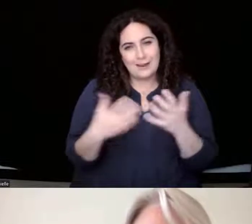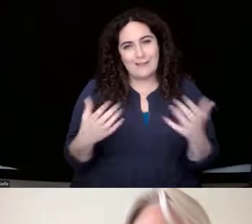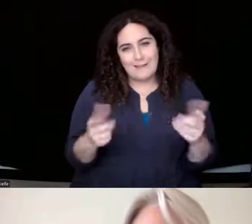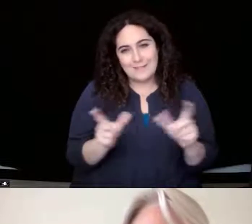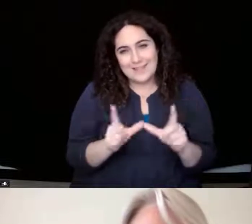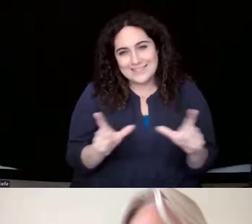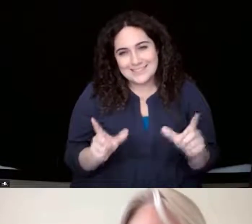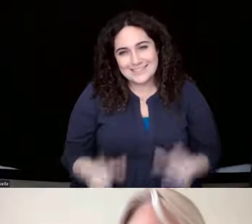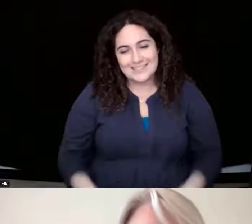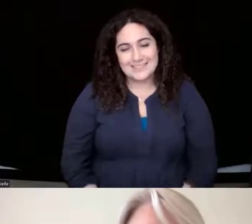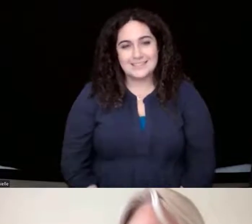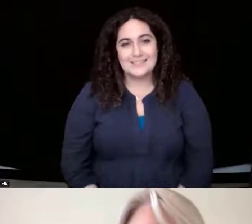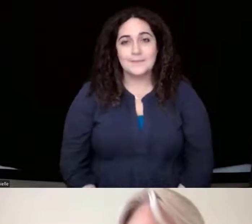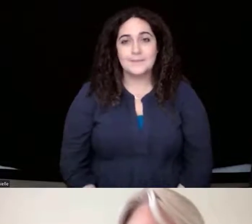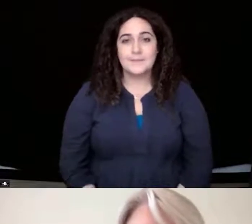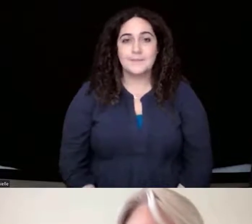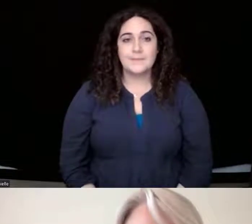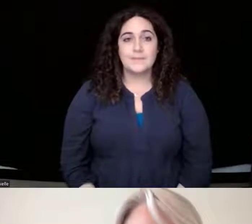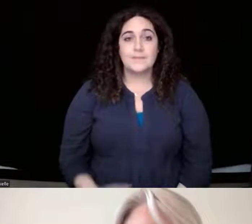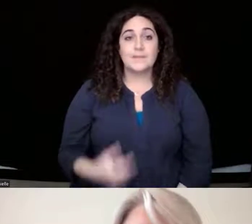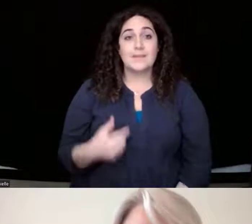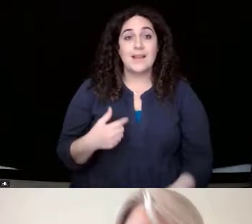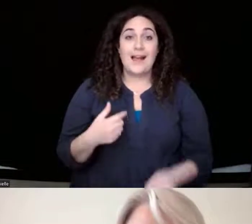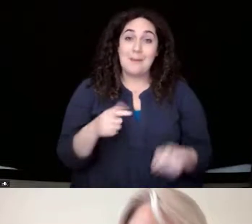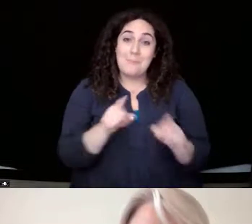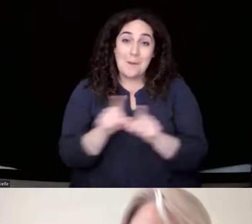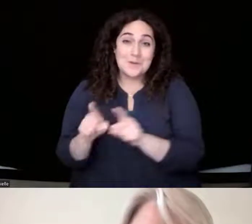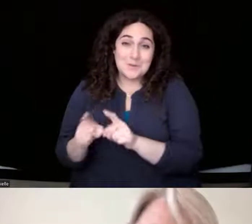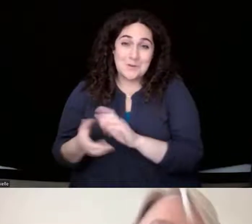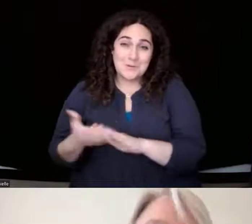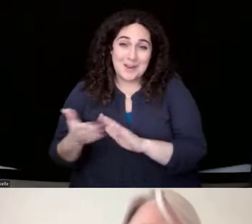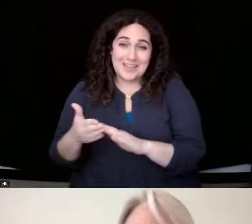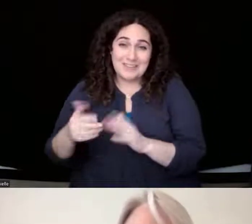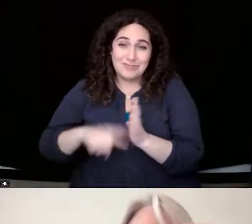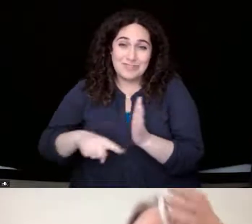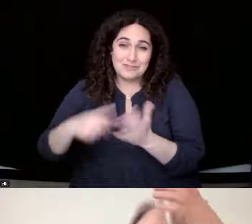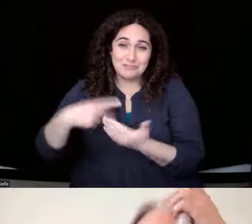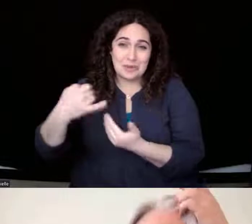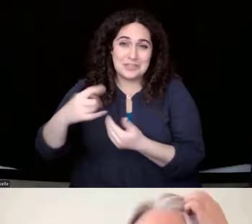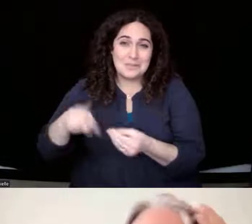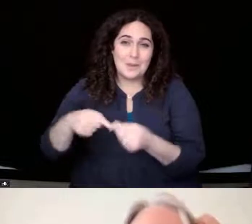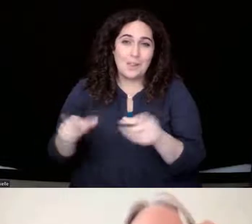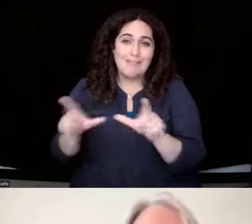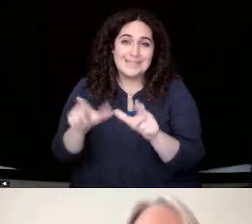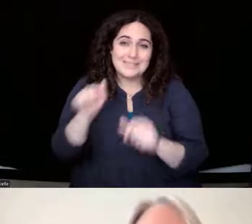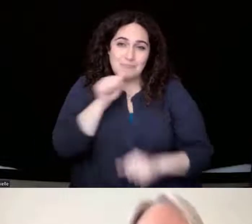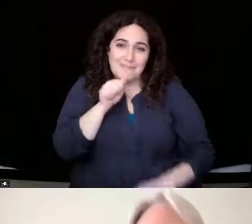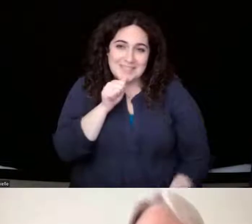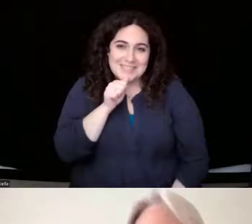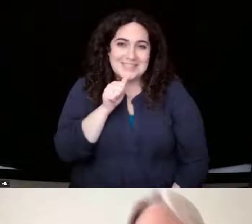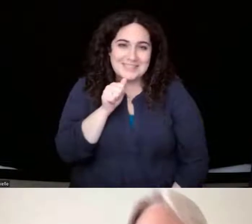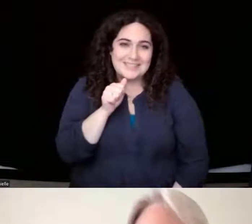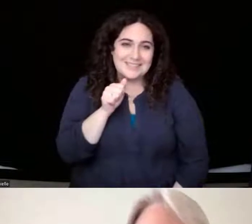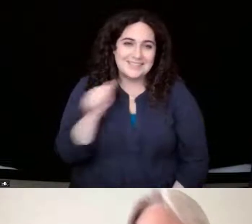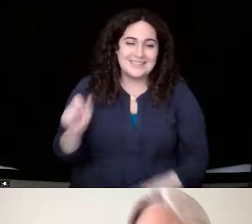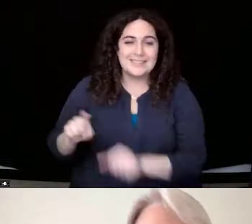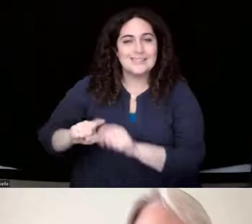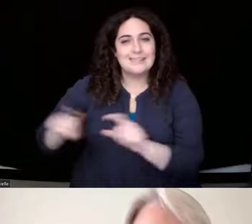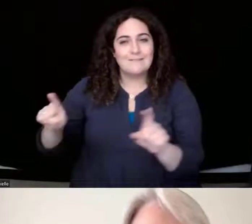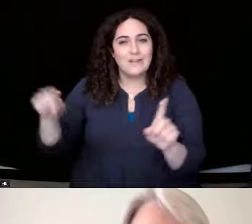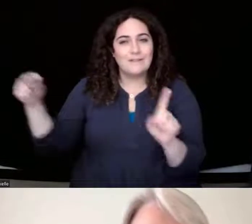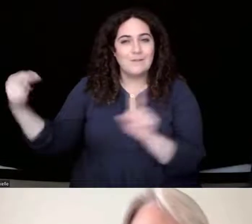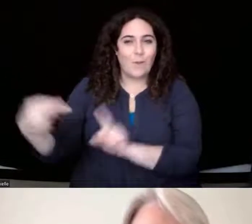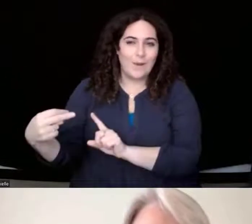because I'm also currently running a research project called Licensing Privacy. So different focus in the